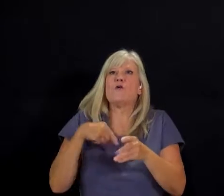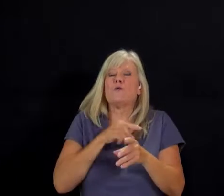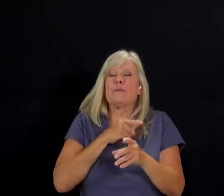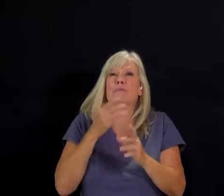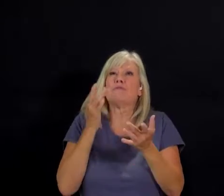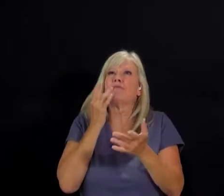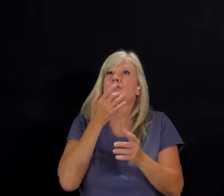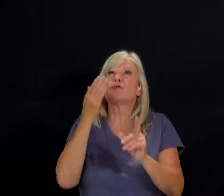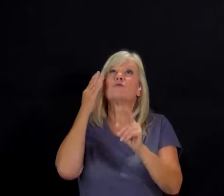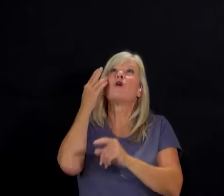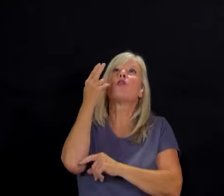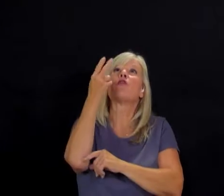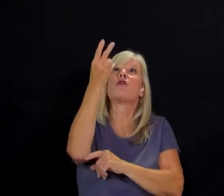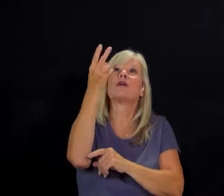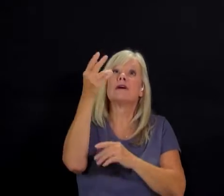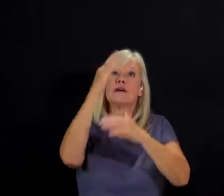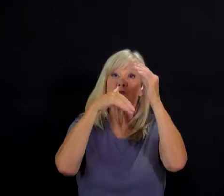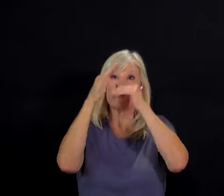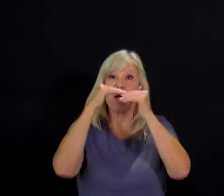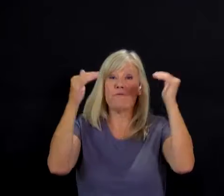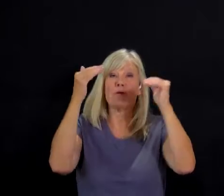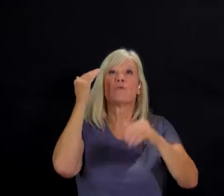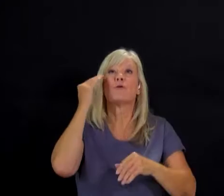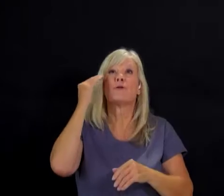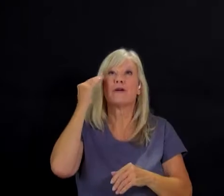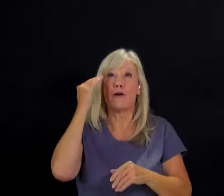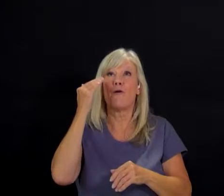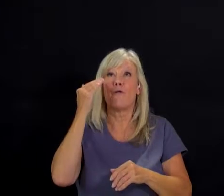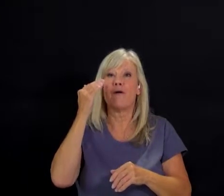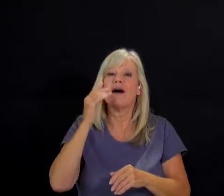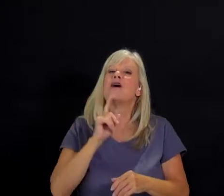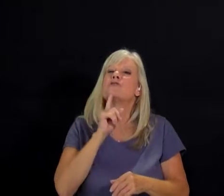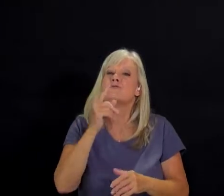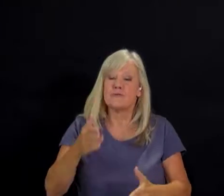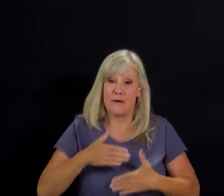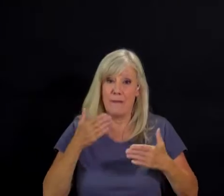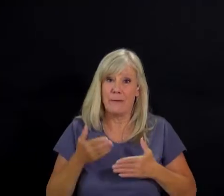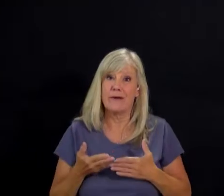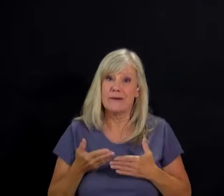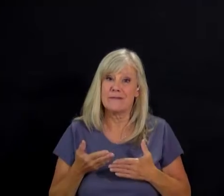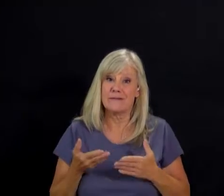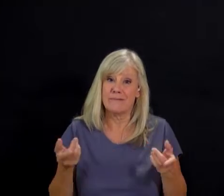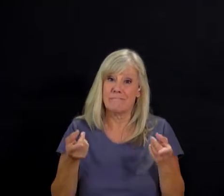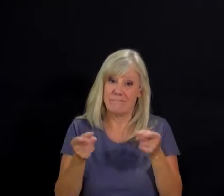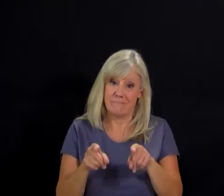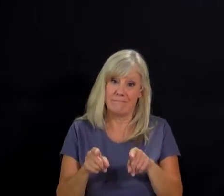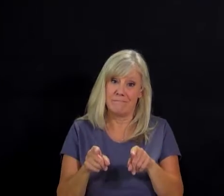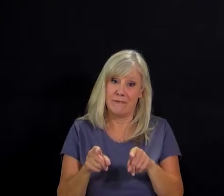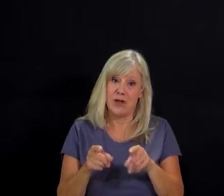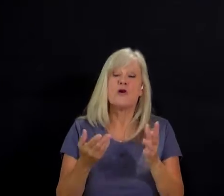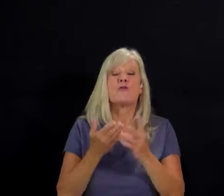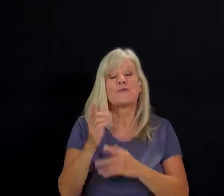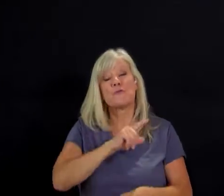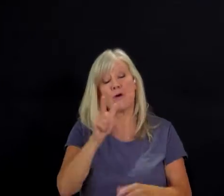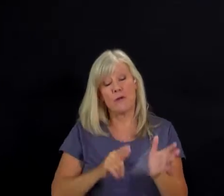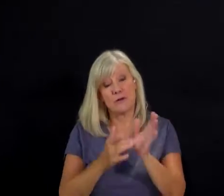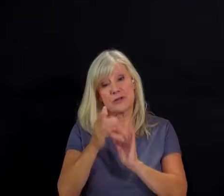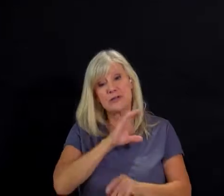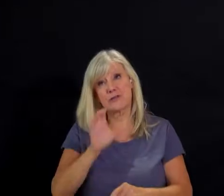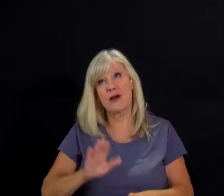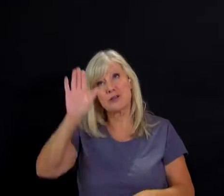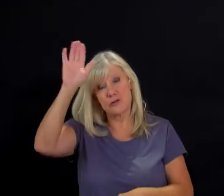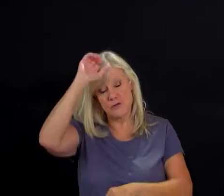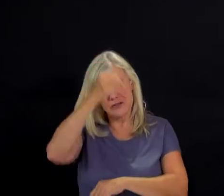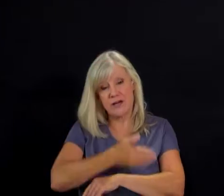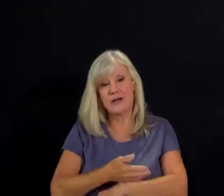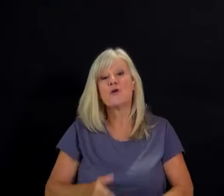place where true gladness is found. Through our Lord Jesus Christ, your Son, who lives and reigns with